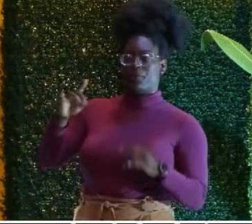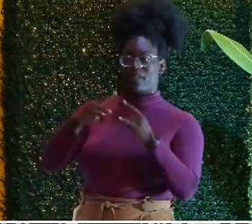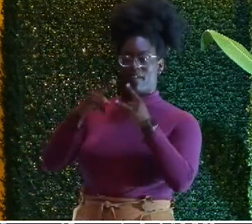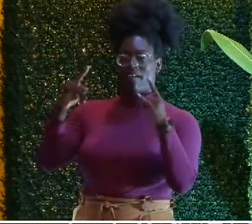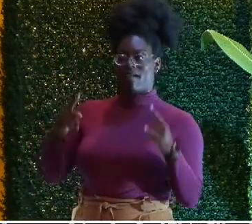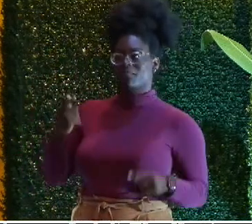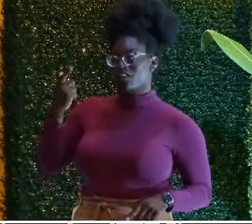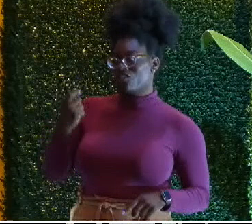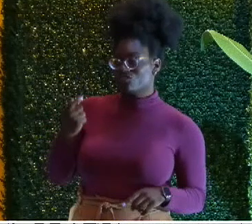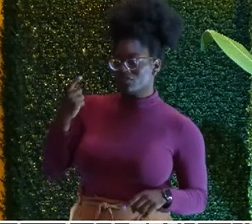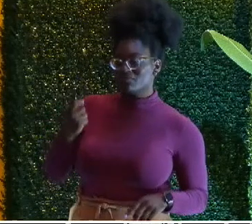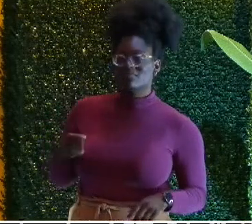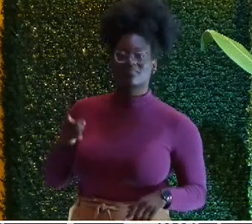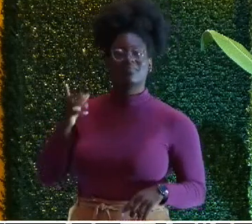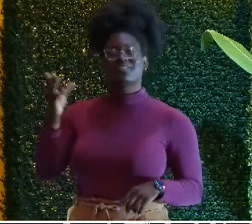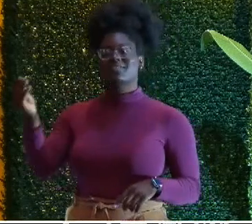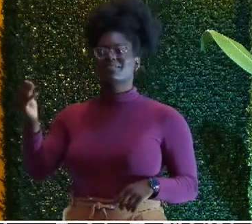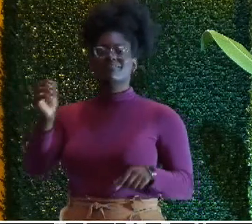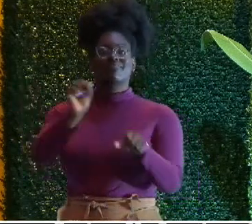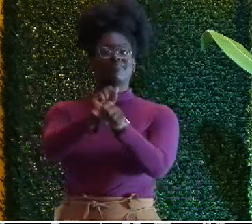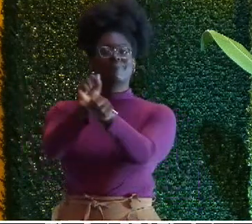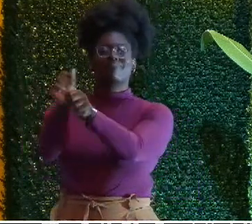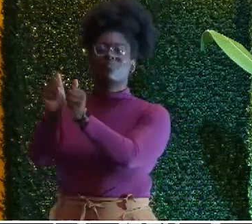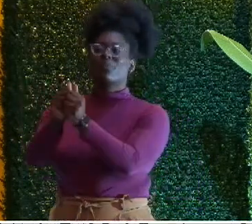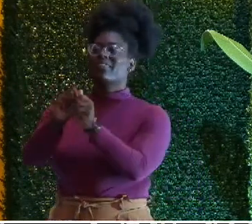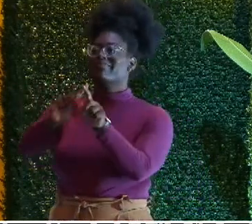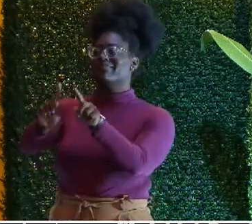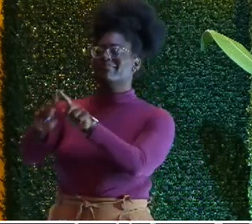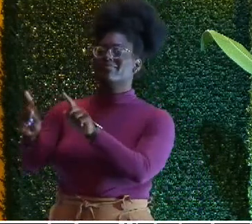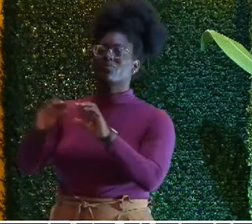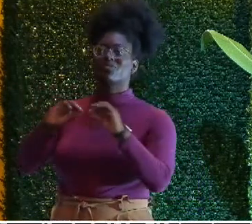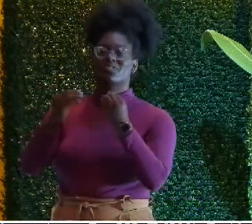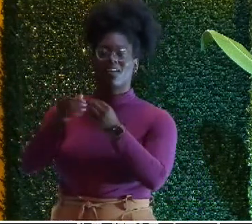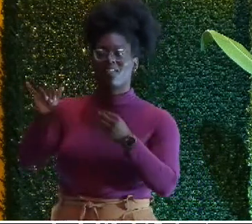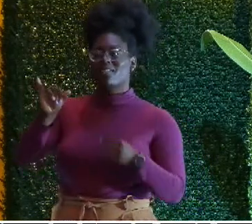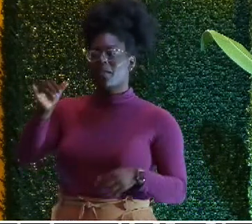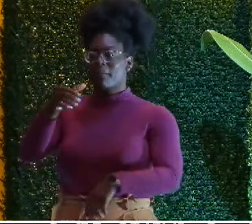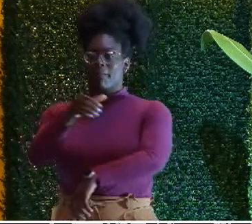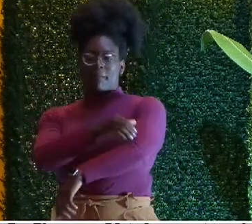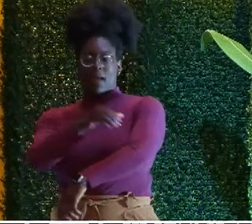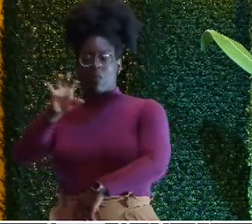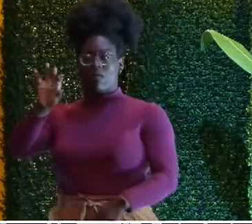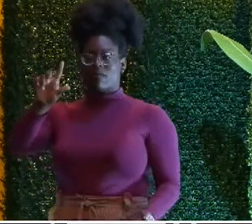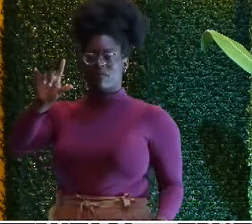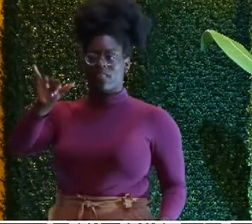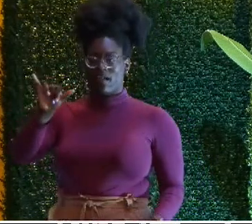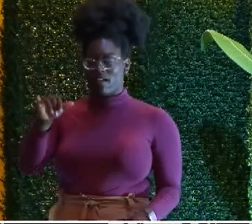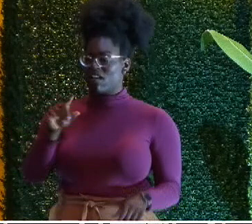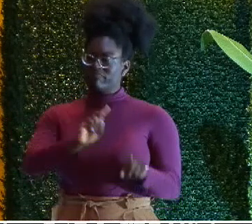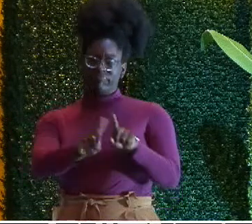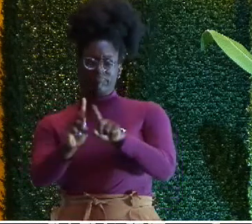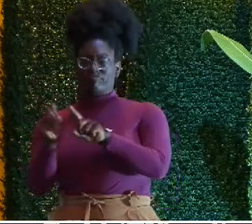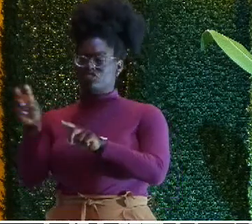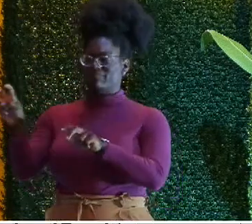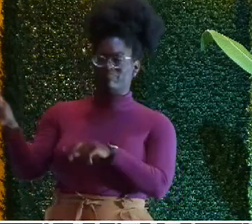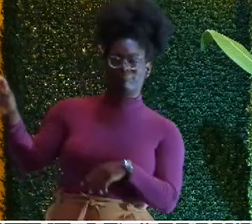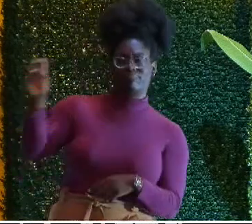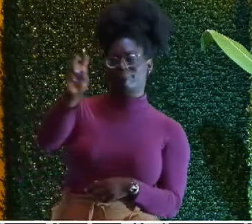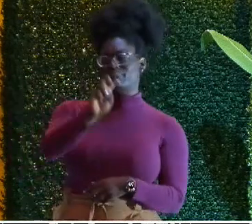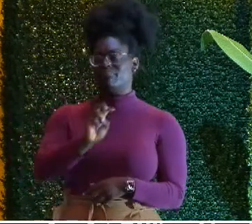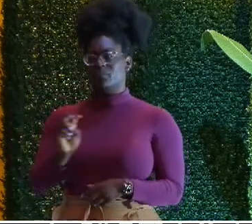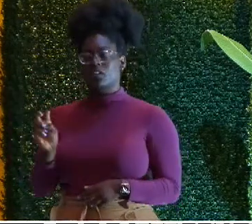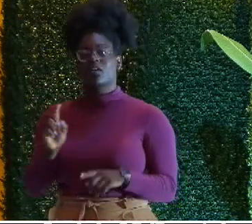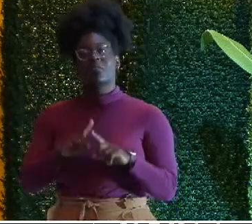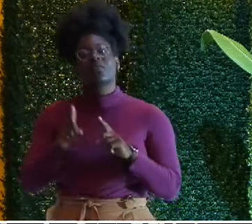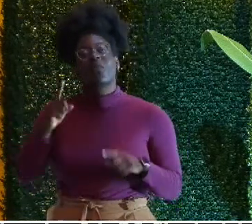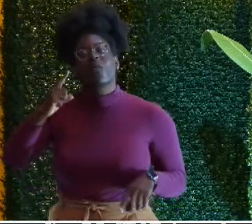with Power to Fly and other coding things and is doing amazing things, but she always comes back to the community. She's learning skills and getting her